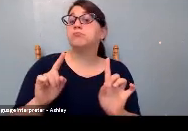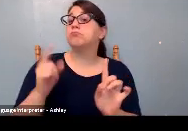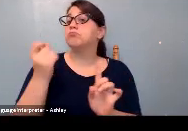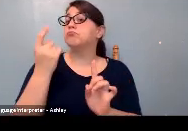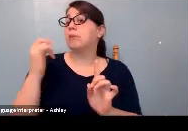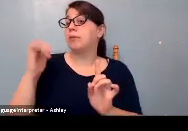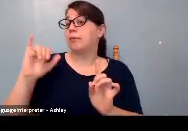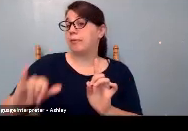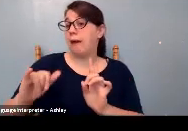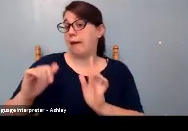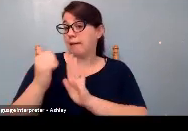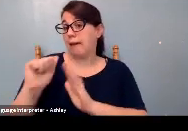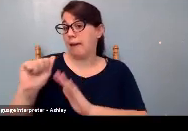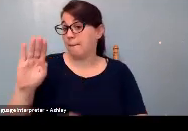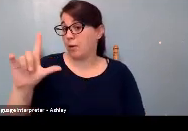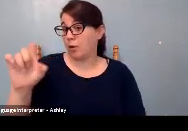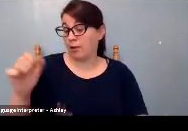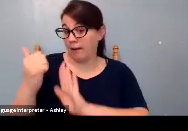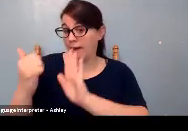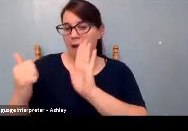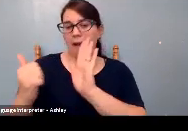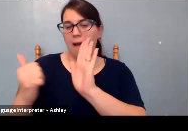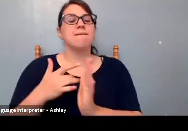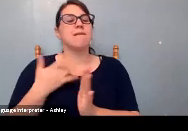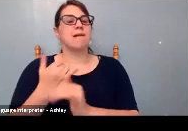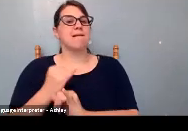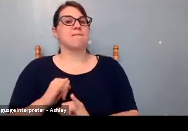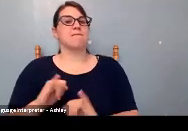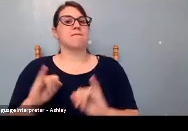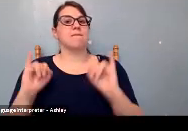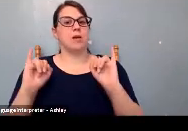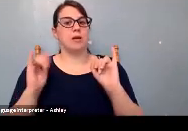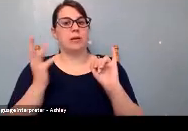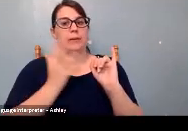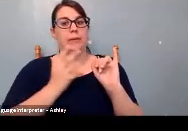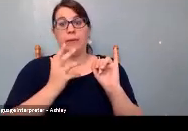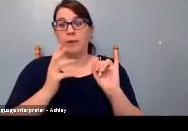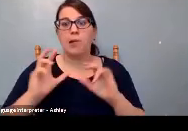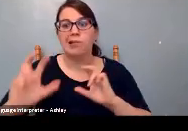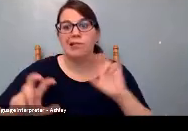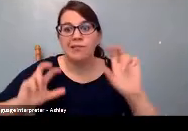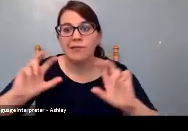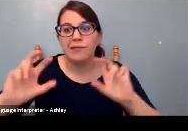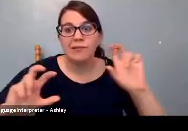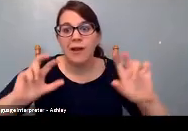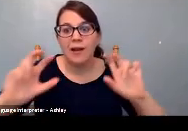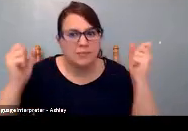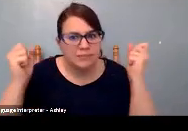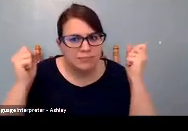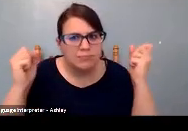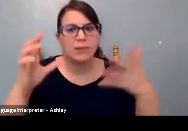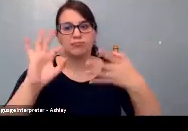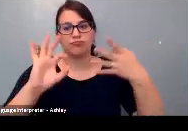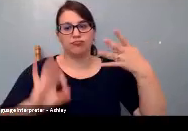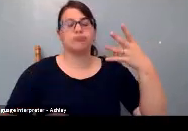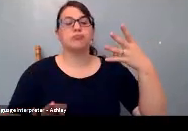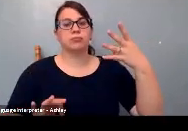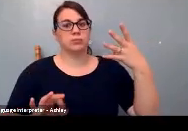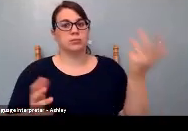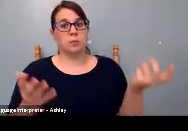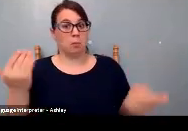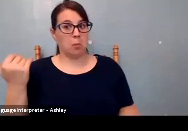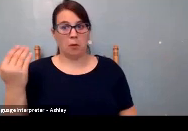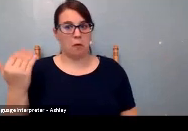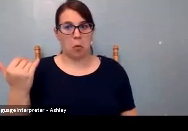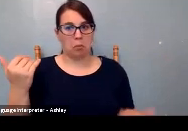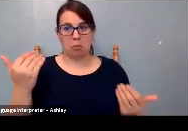people with disabilities. It provides new investment opportunities that they did not have before. And we mentioned the tax